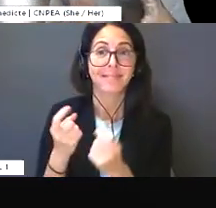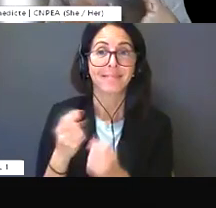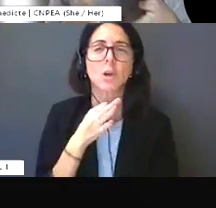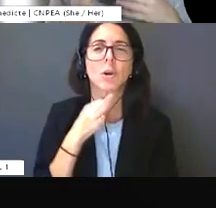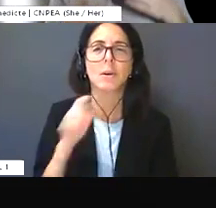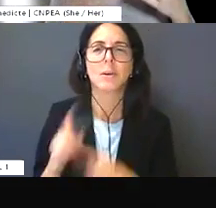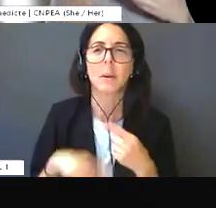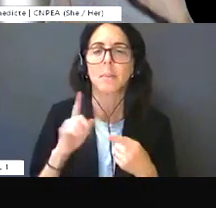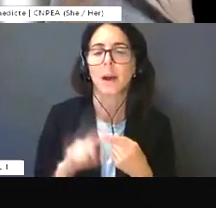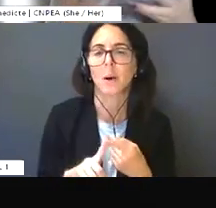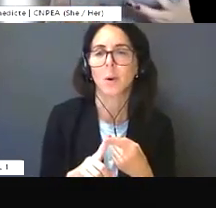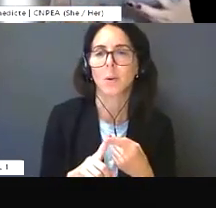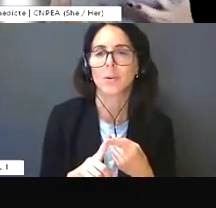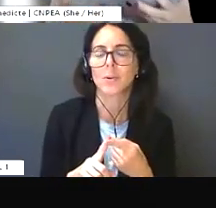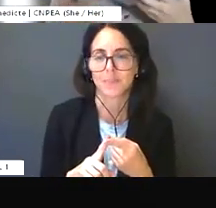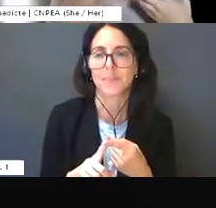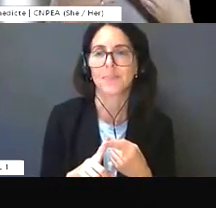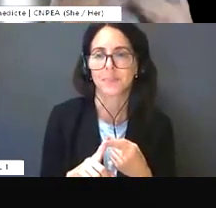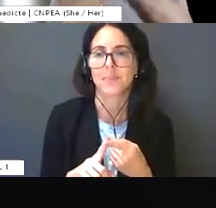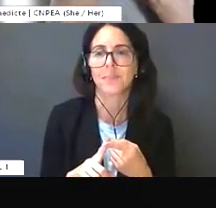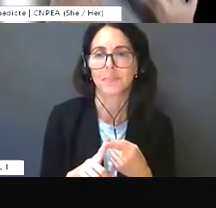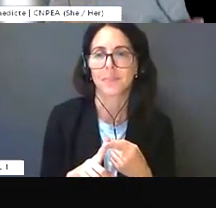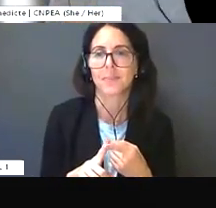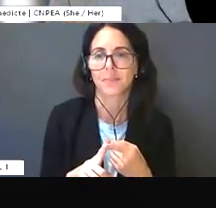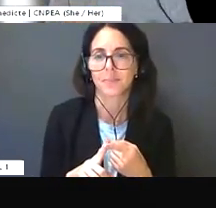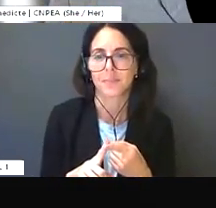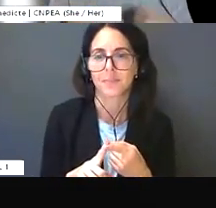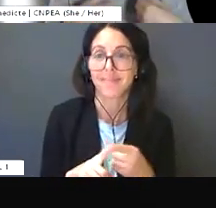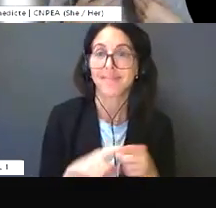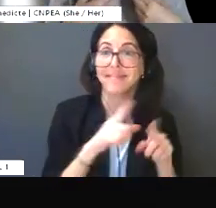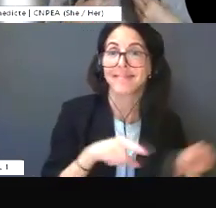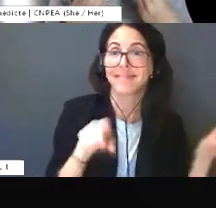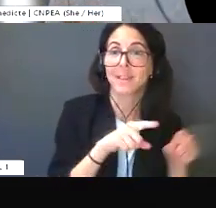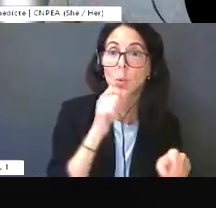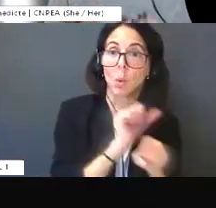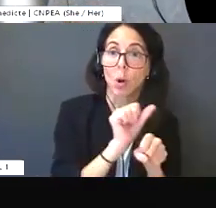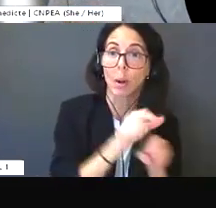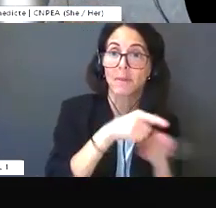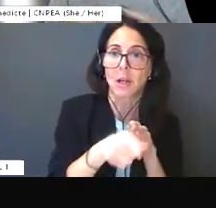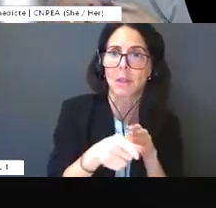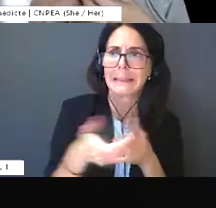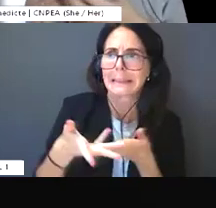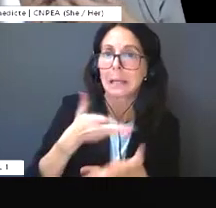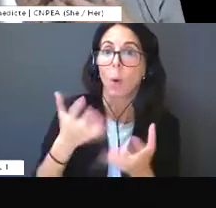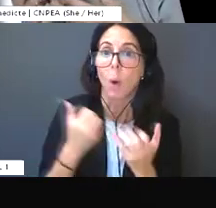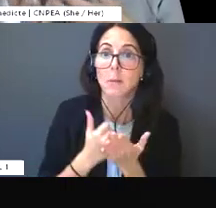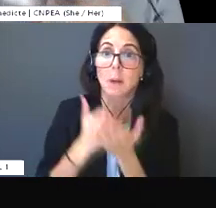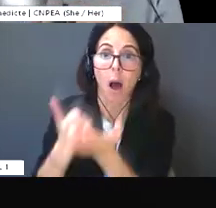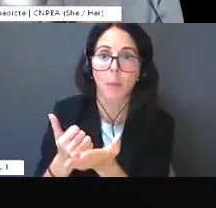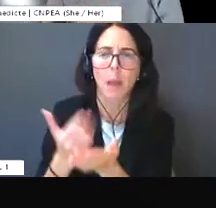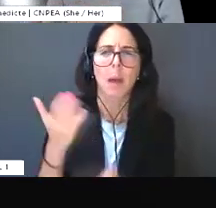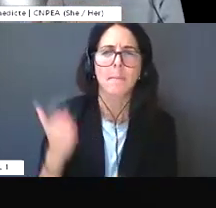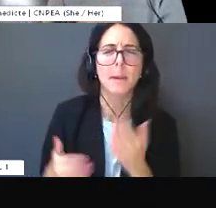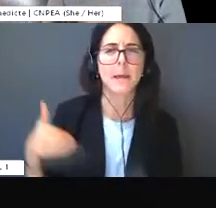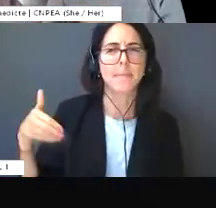I guess, that negotiating between the want to help, knowing that something is wrong, and what you